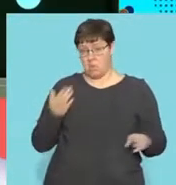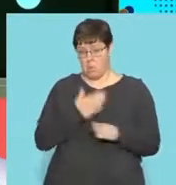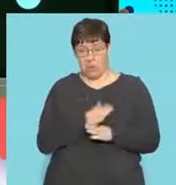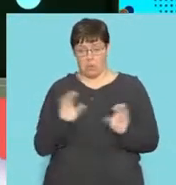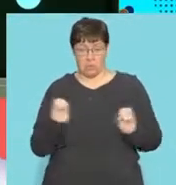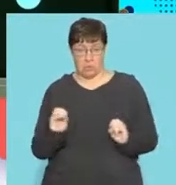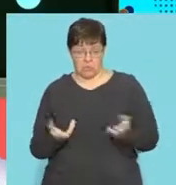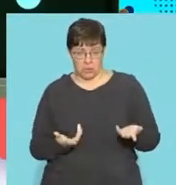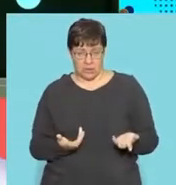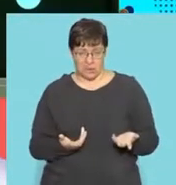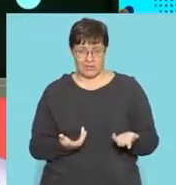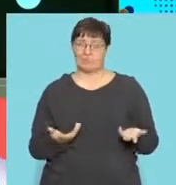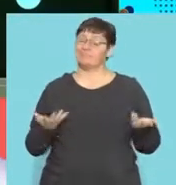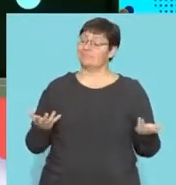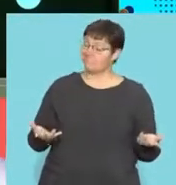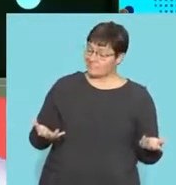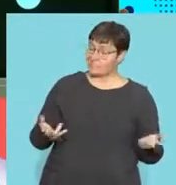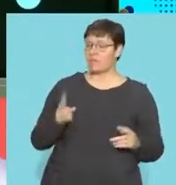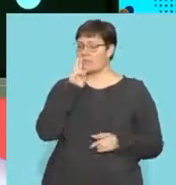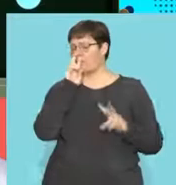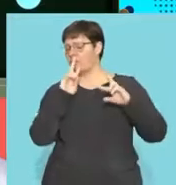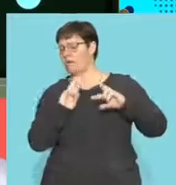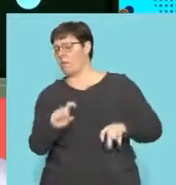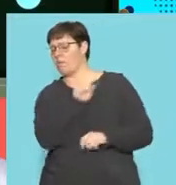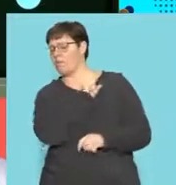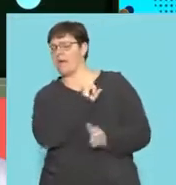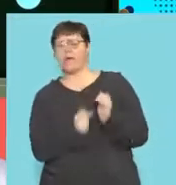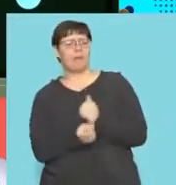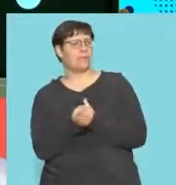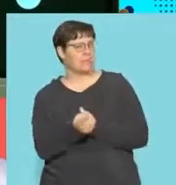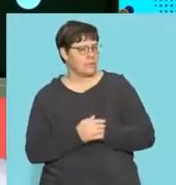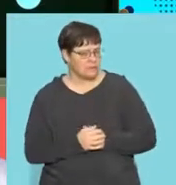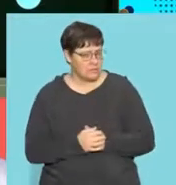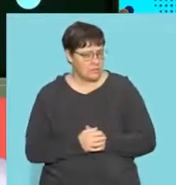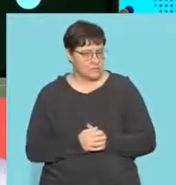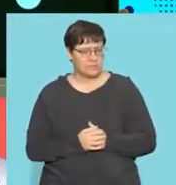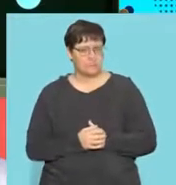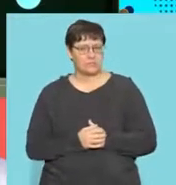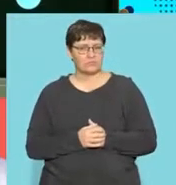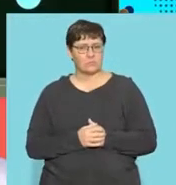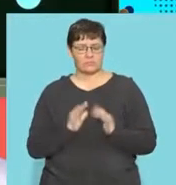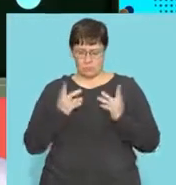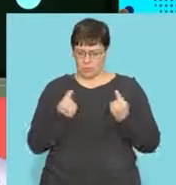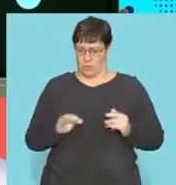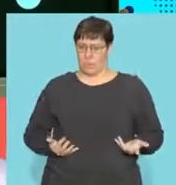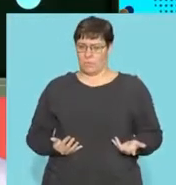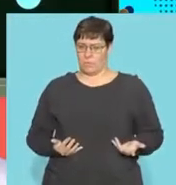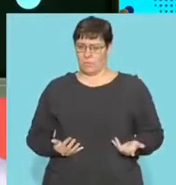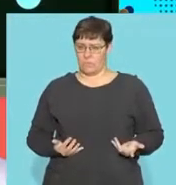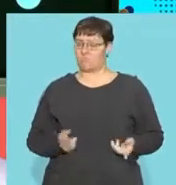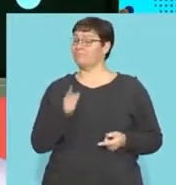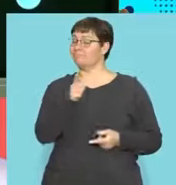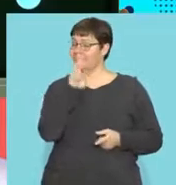not working like that. So we have to explore and investigate a little bit more. How would we do this?